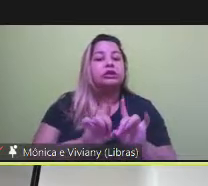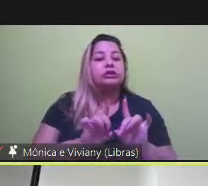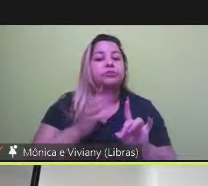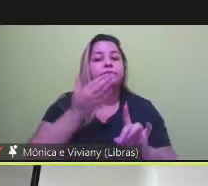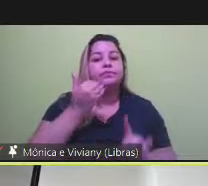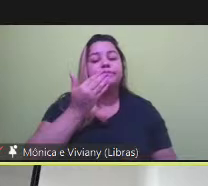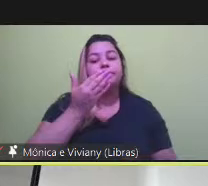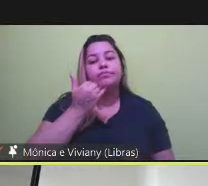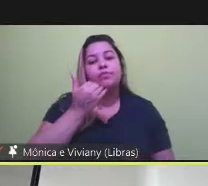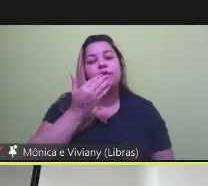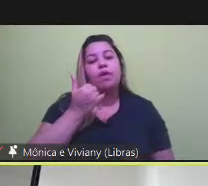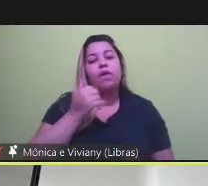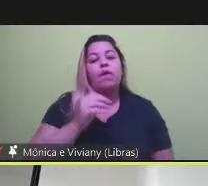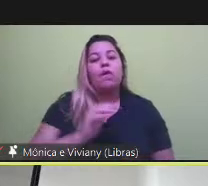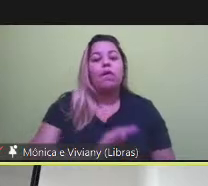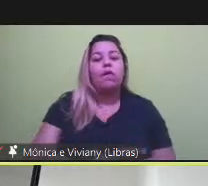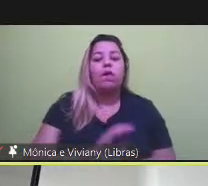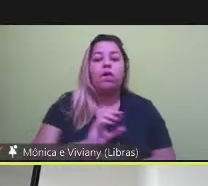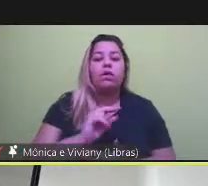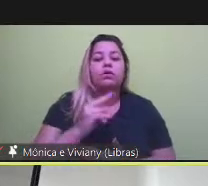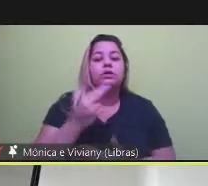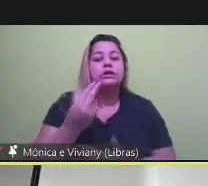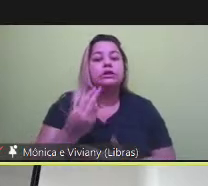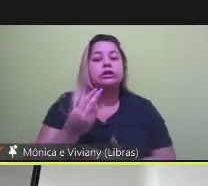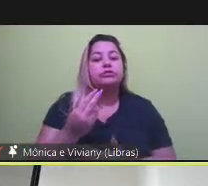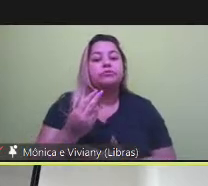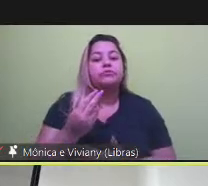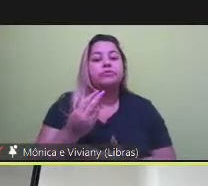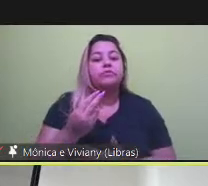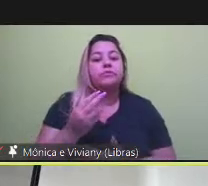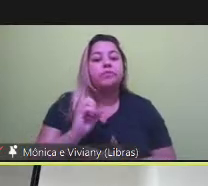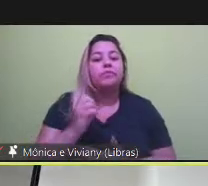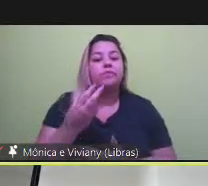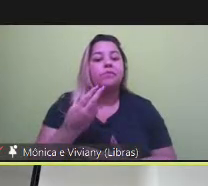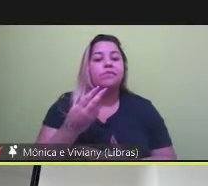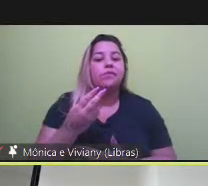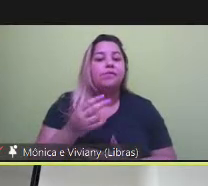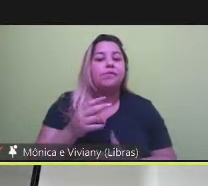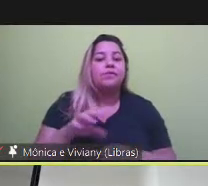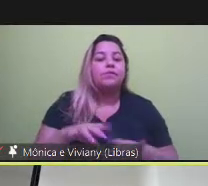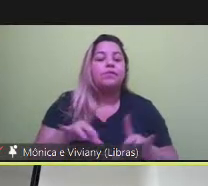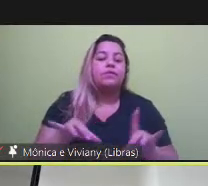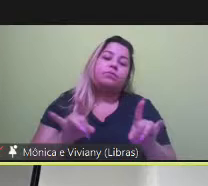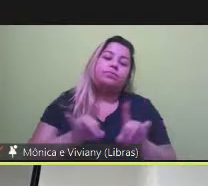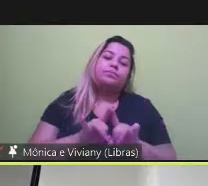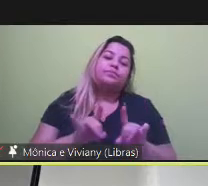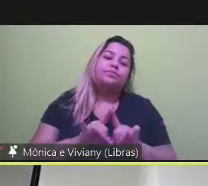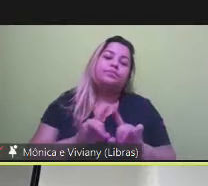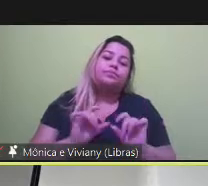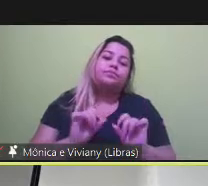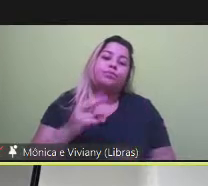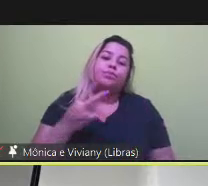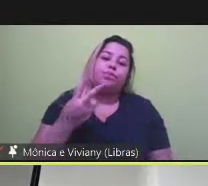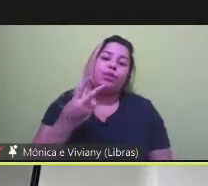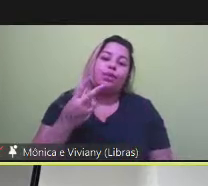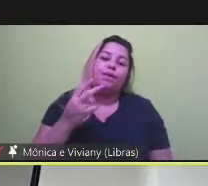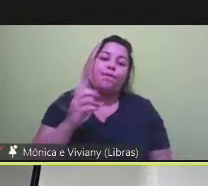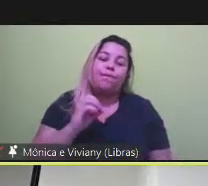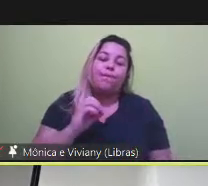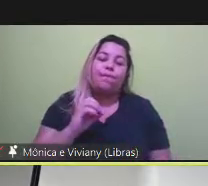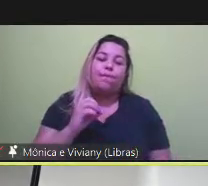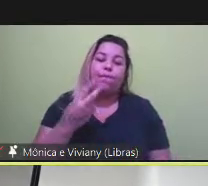to encourage these foods that might be provided in these public spaces. In